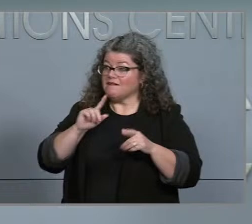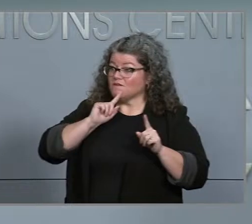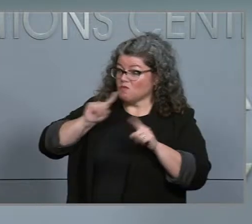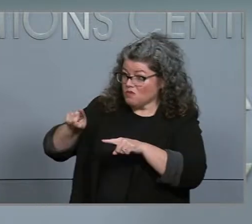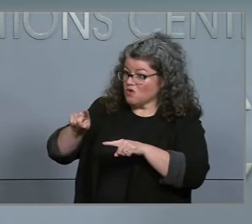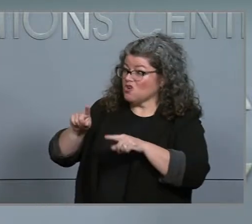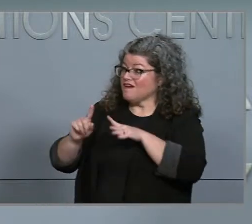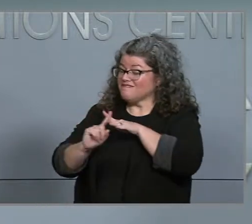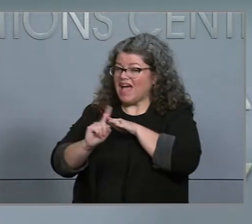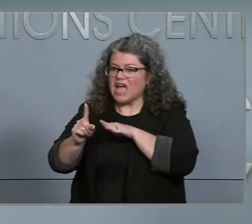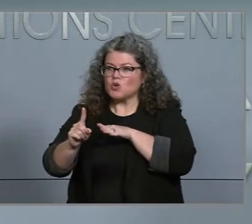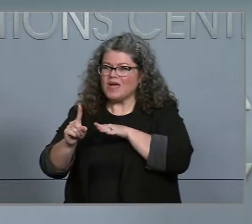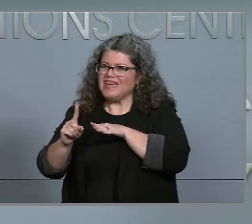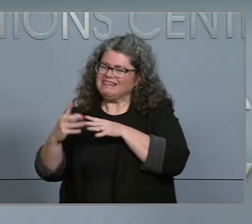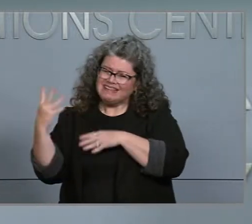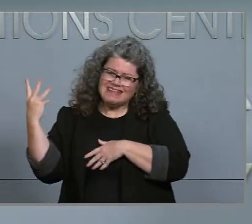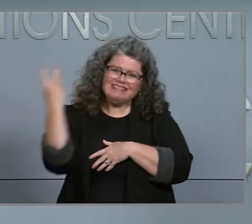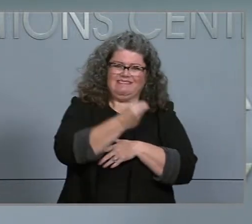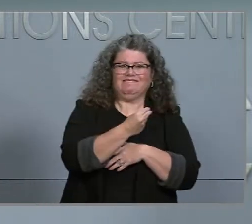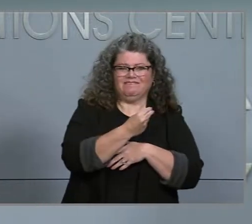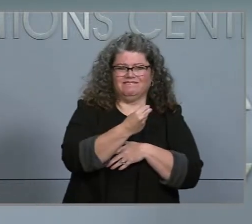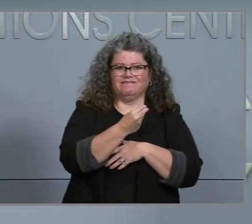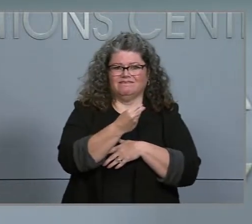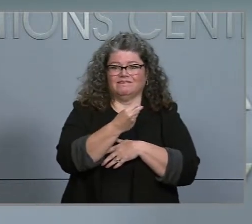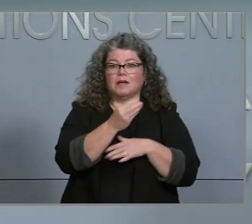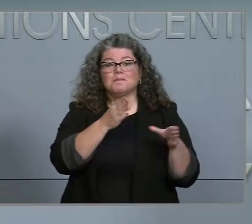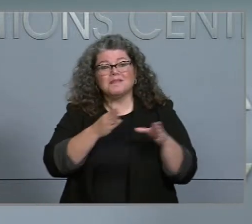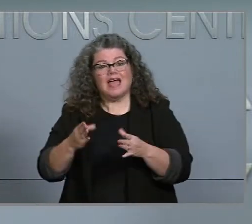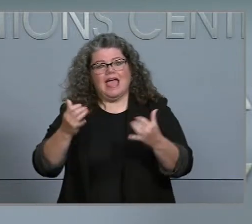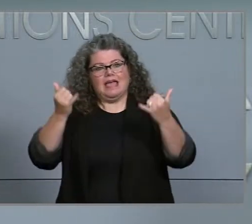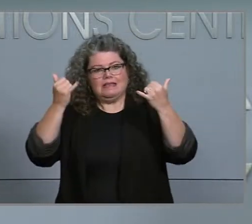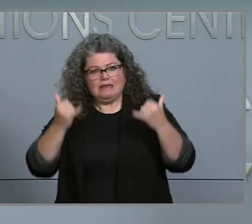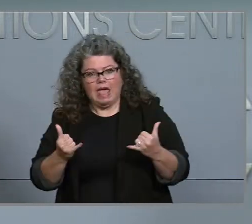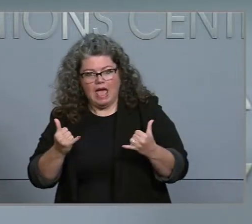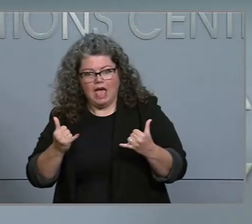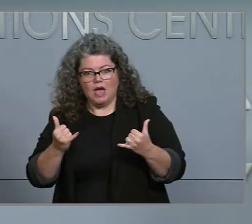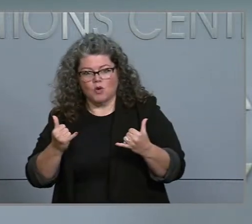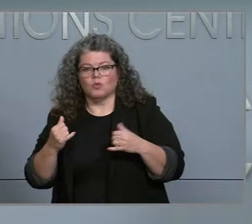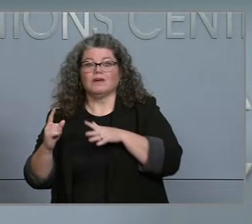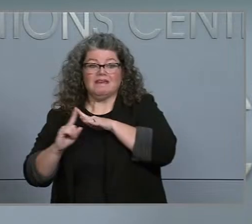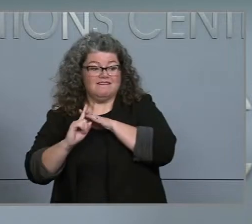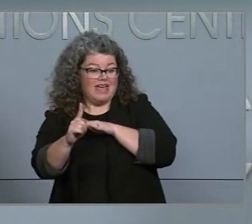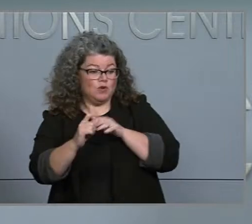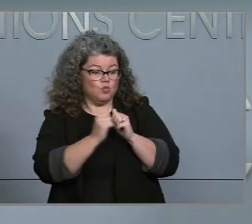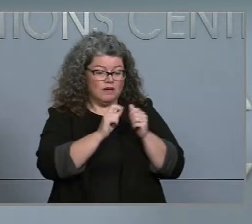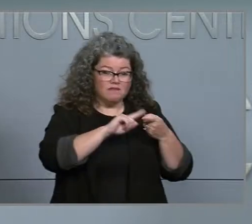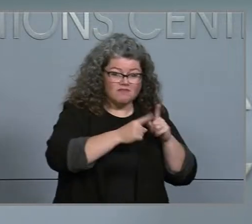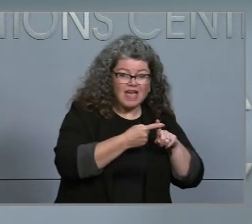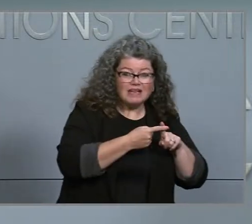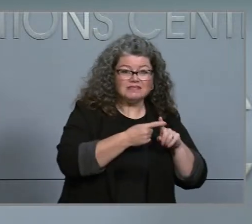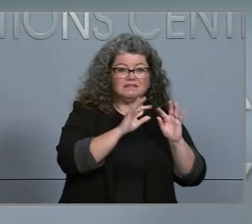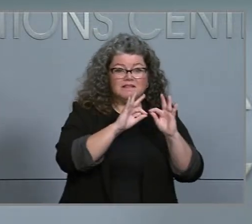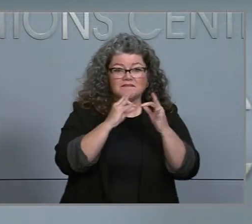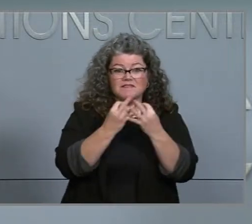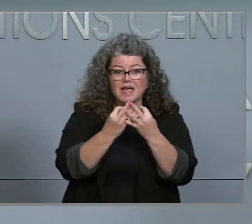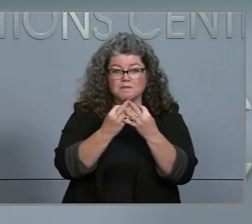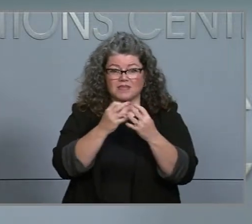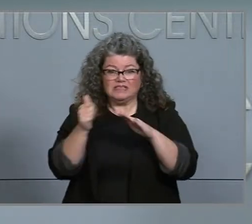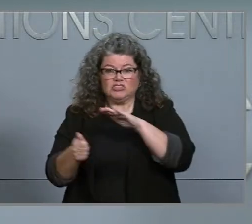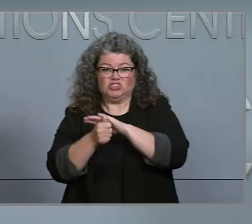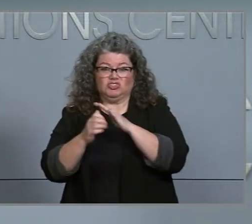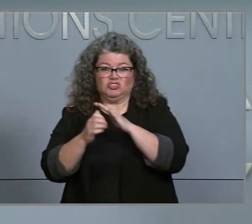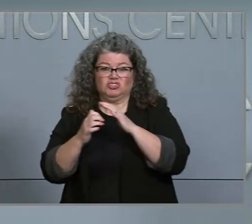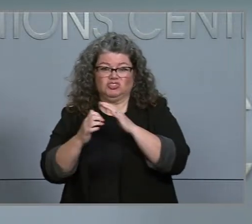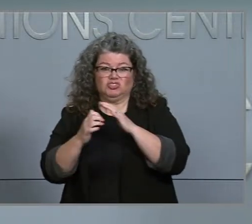get out of the danger zone. Make a plan now to stay with friends or family or even at a shelter. They will be